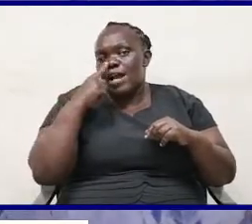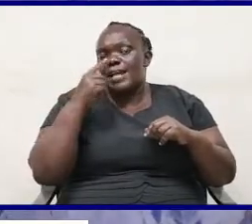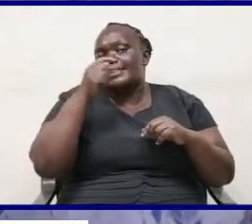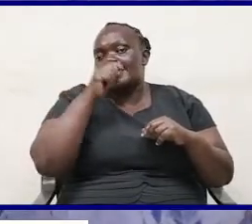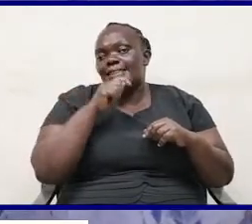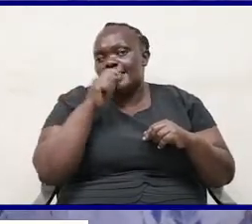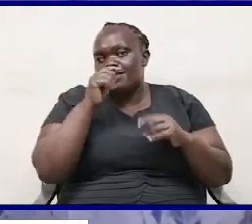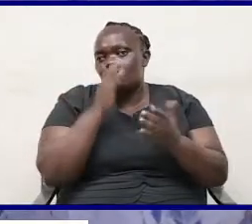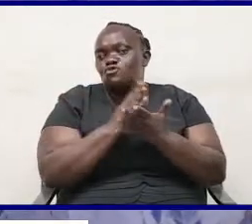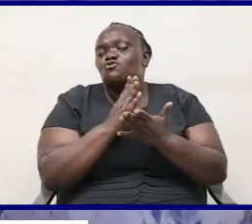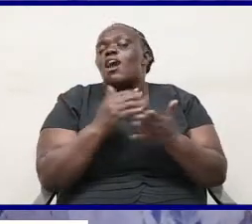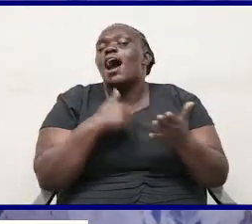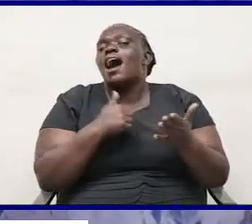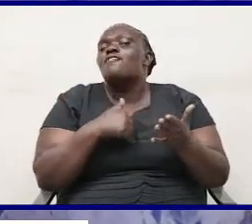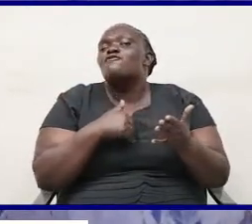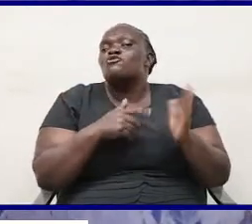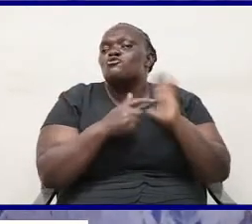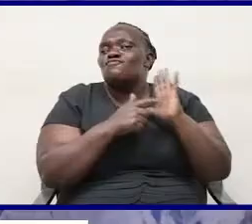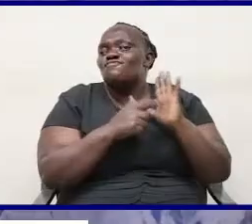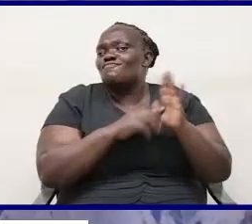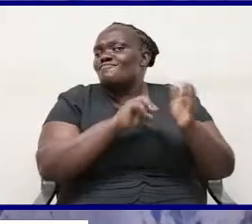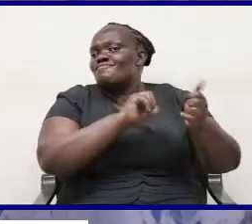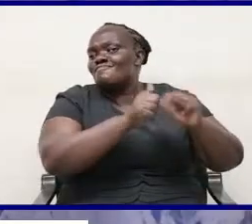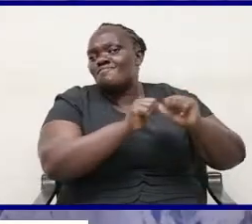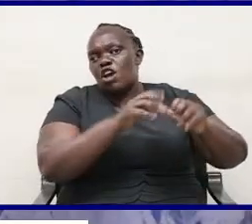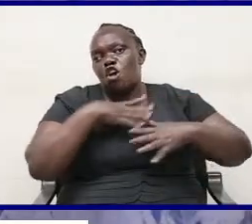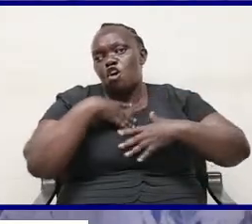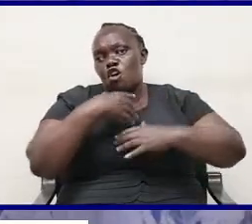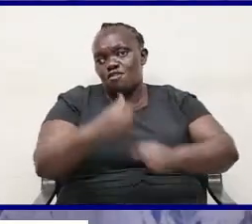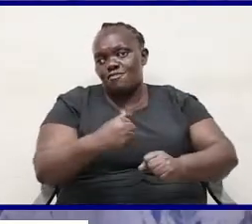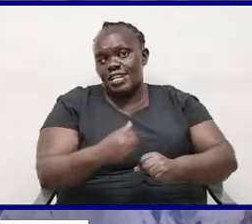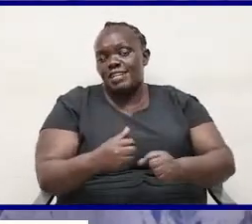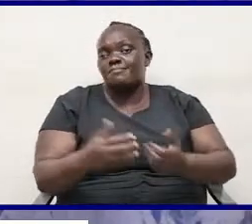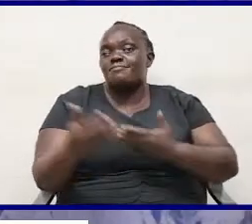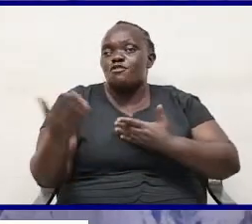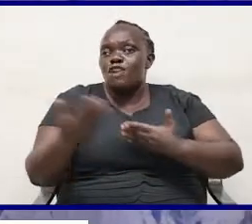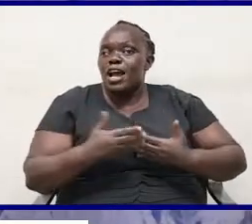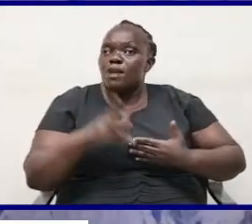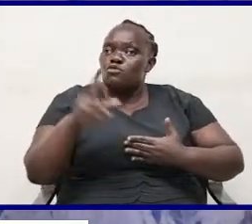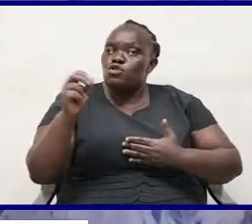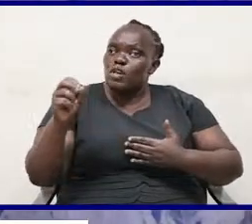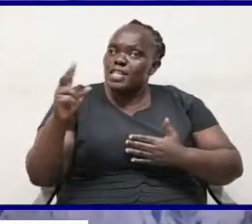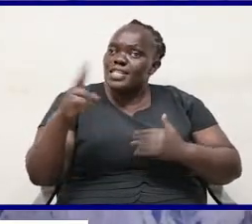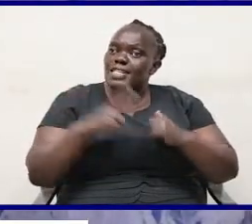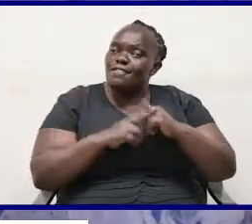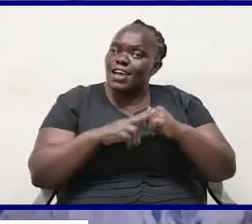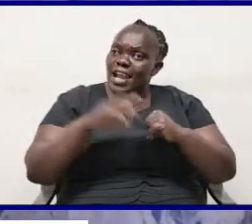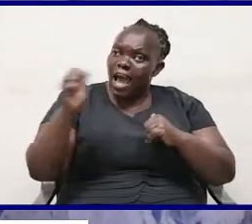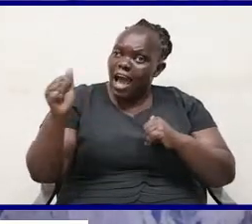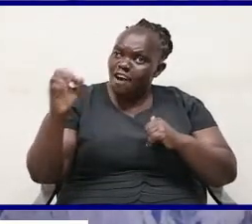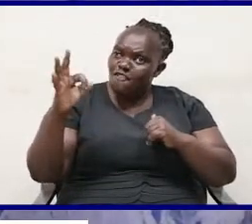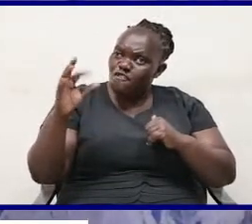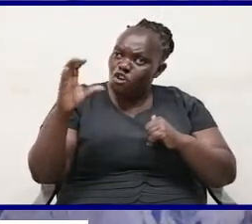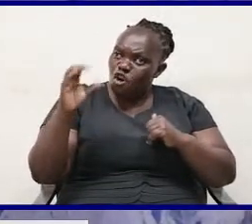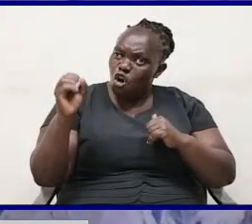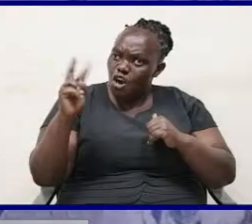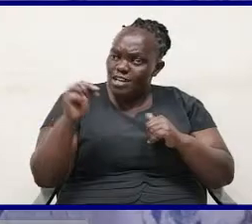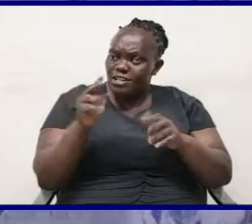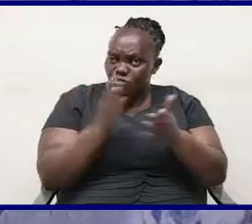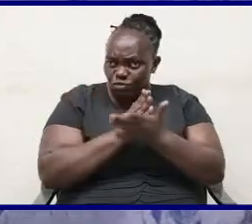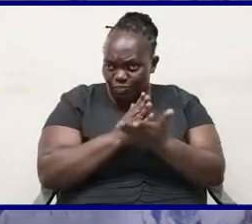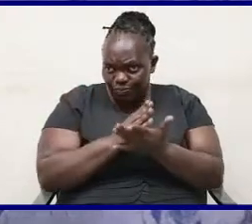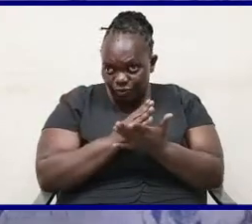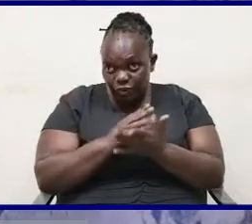Tanzania have actually shown the confidence to host AFCON 2027. And you could even see Hussein